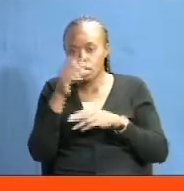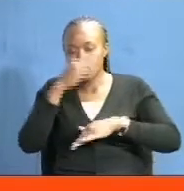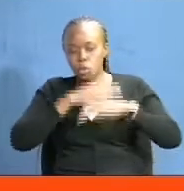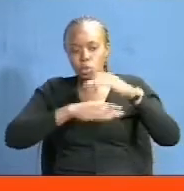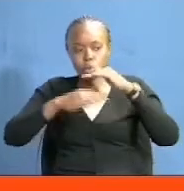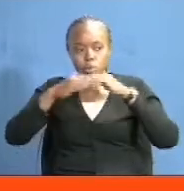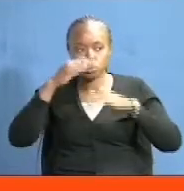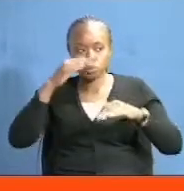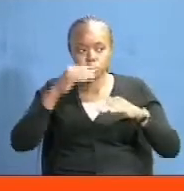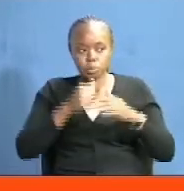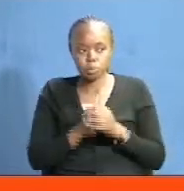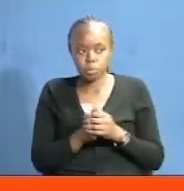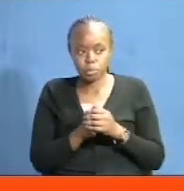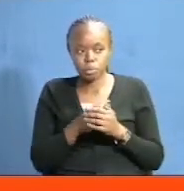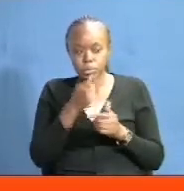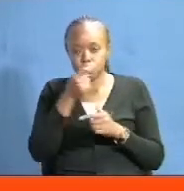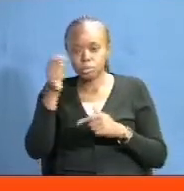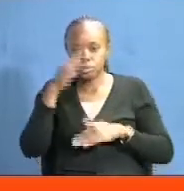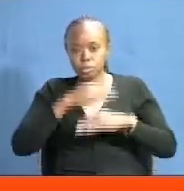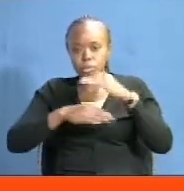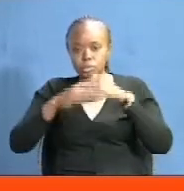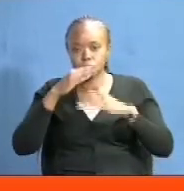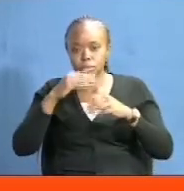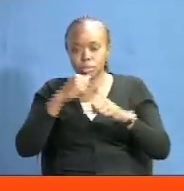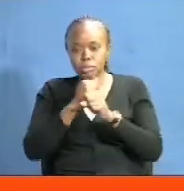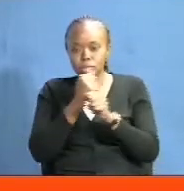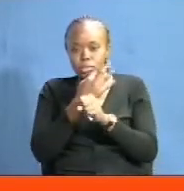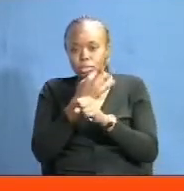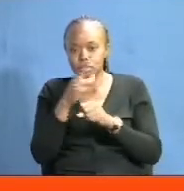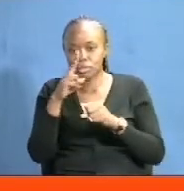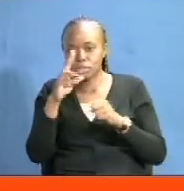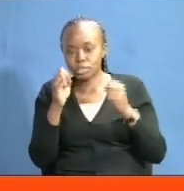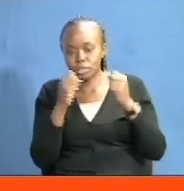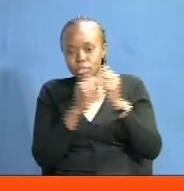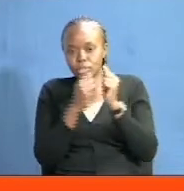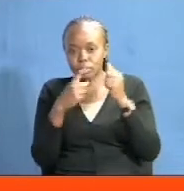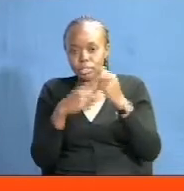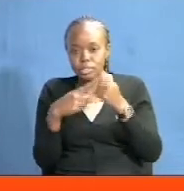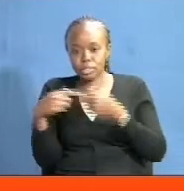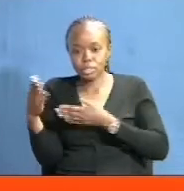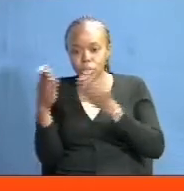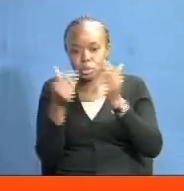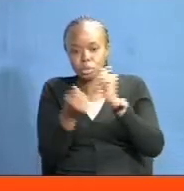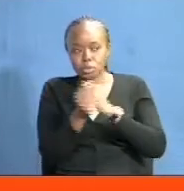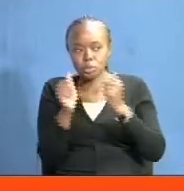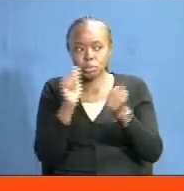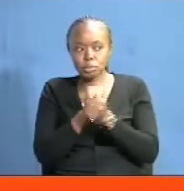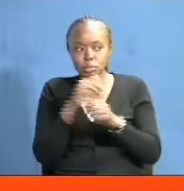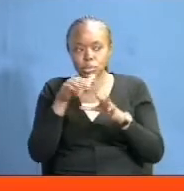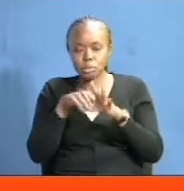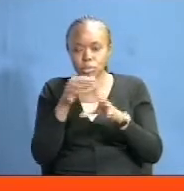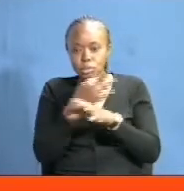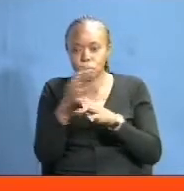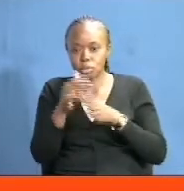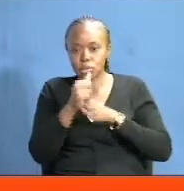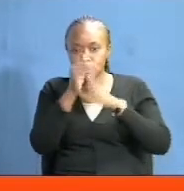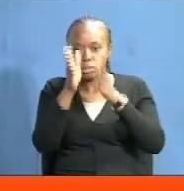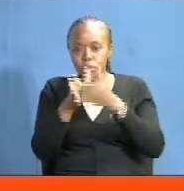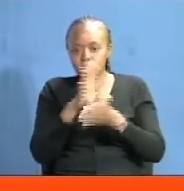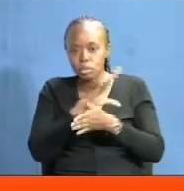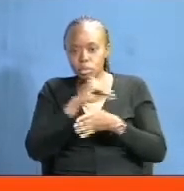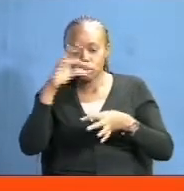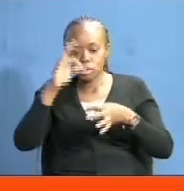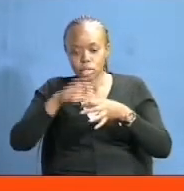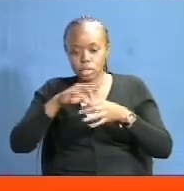universities. The Universities Amendment Act of 2016 brought changes in the structure of leadership and the election